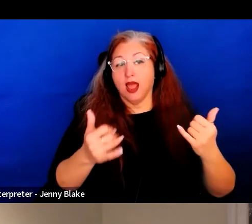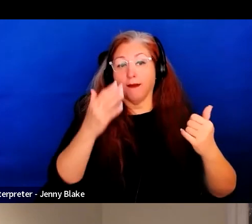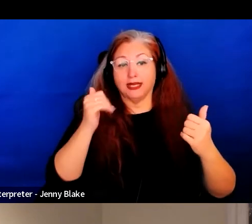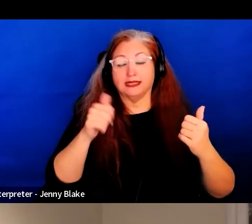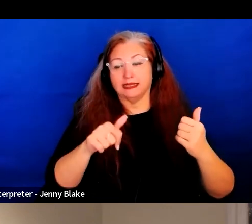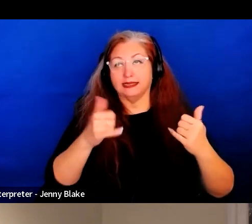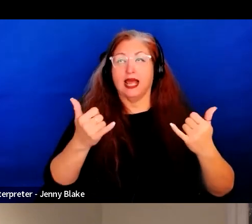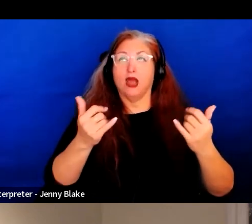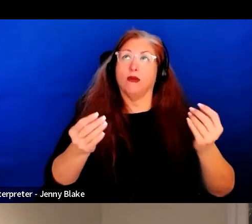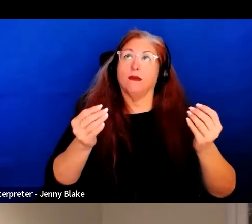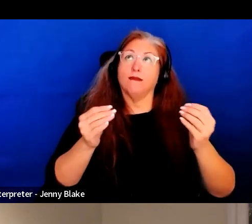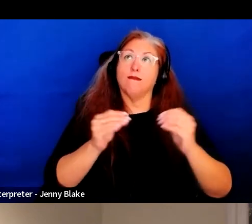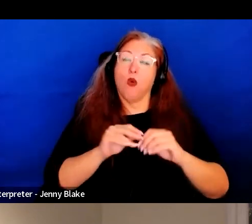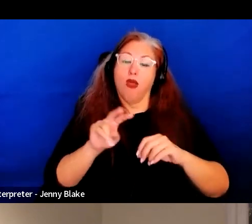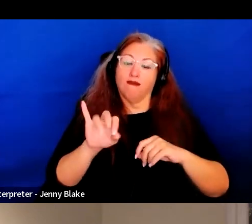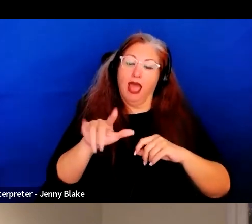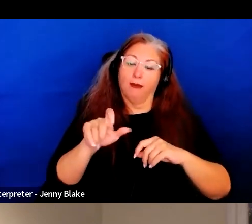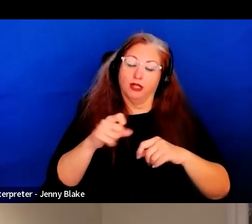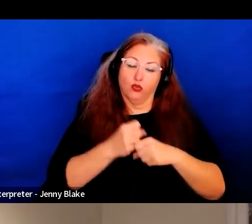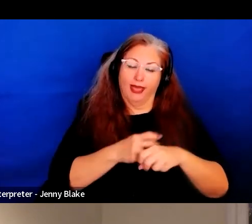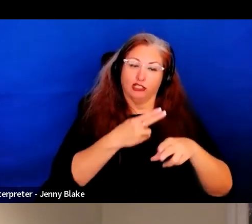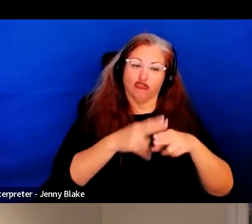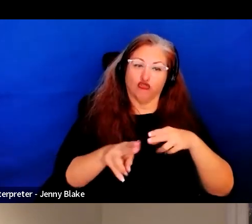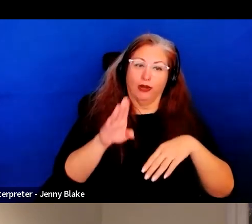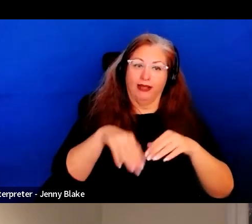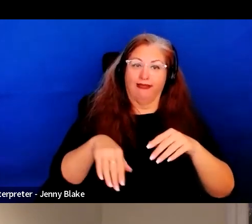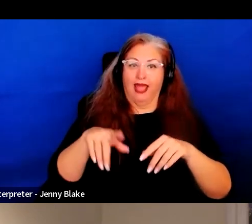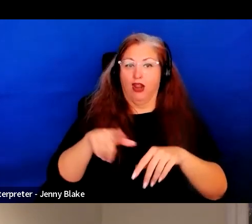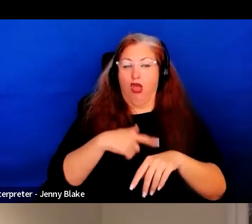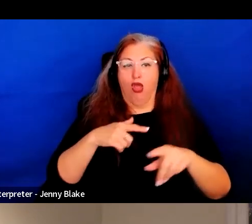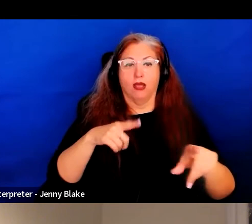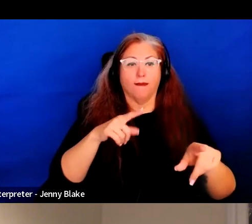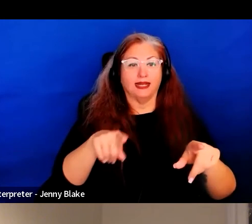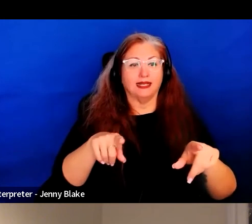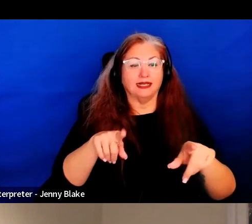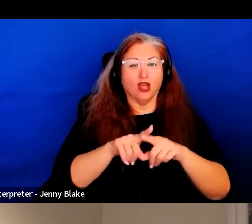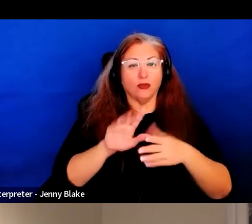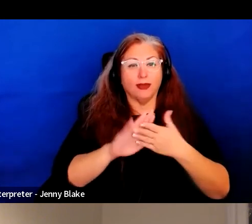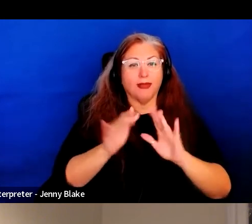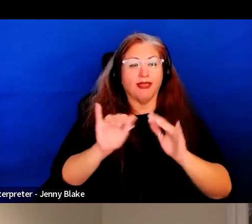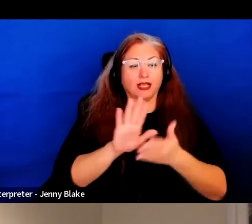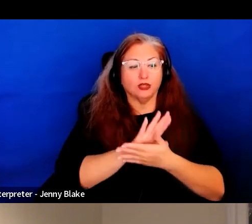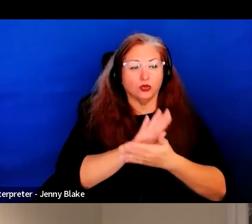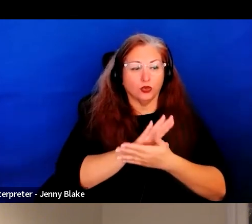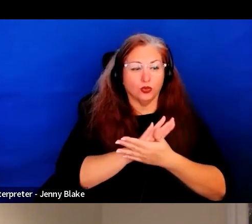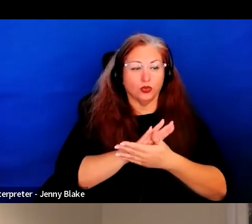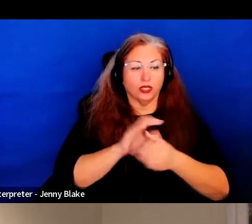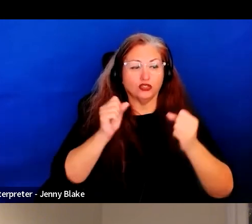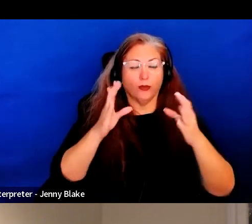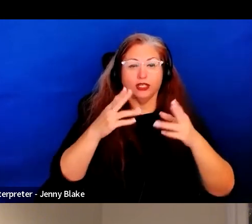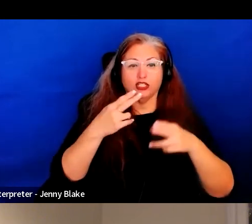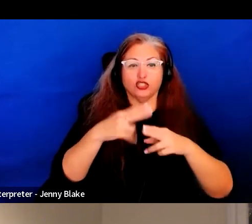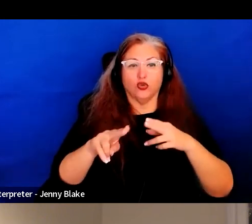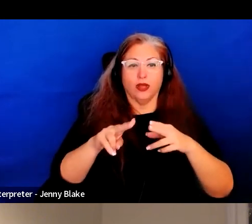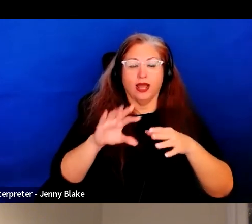is much more viable to make a short than it is smaller budgets. But it's also becomes like school. Like I made so many short content that were